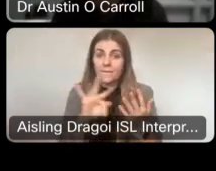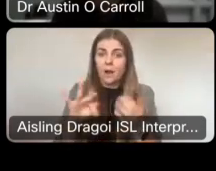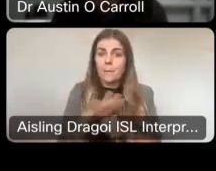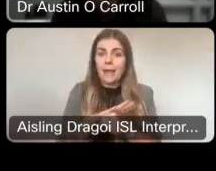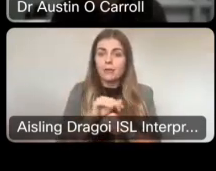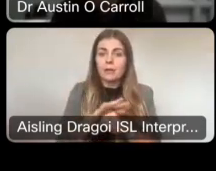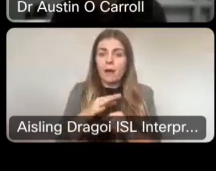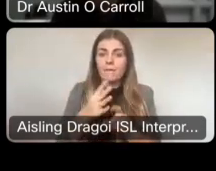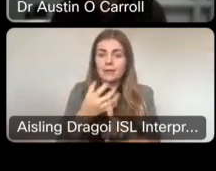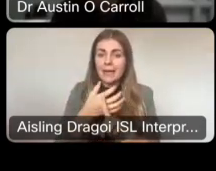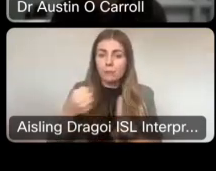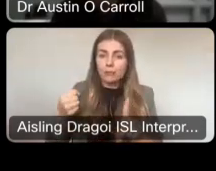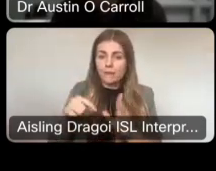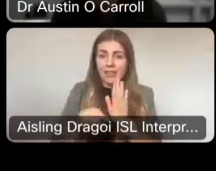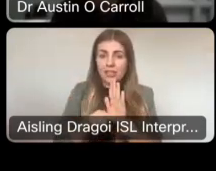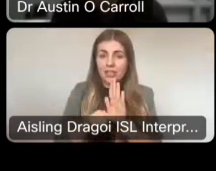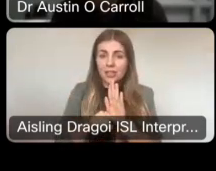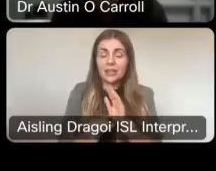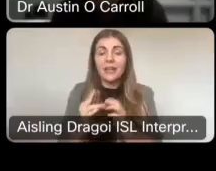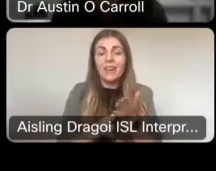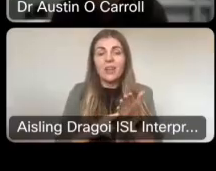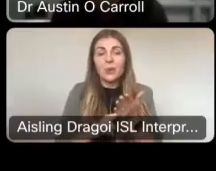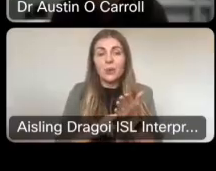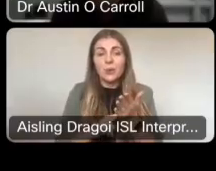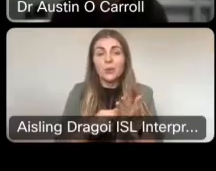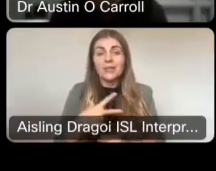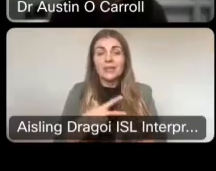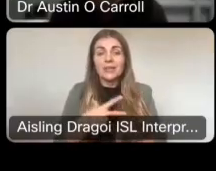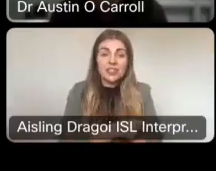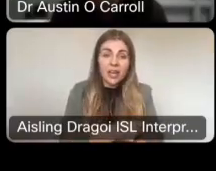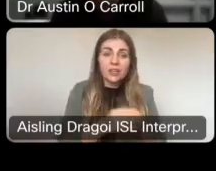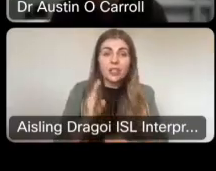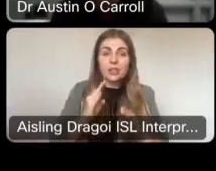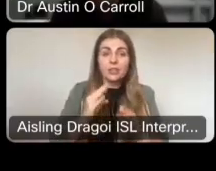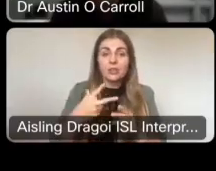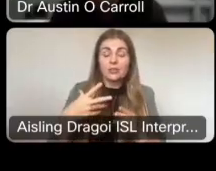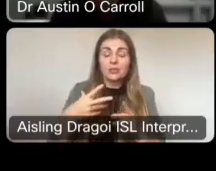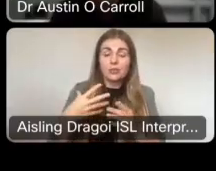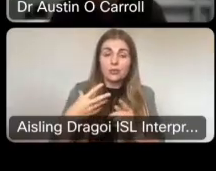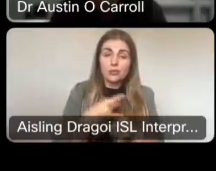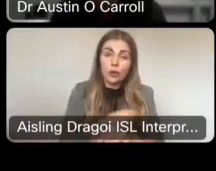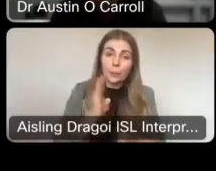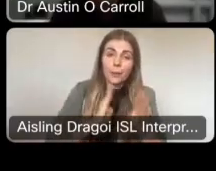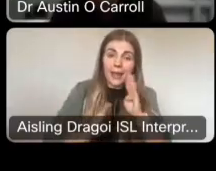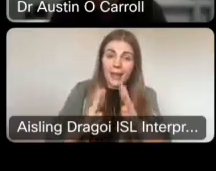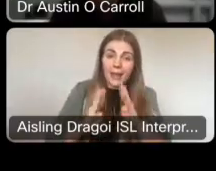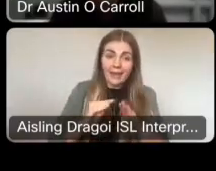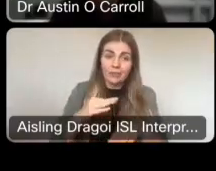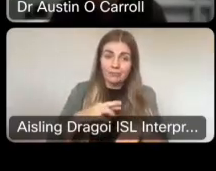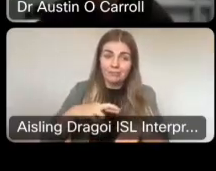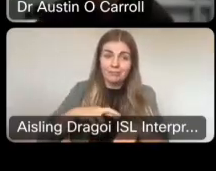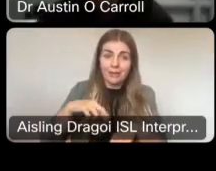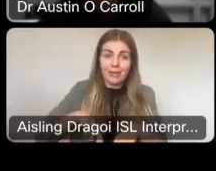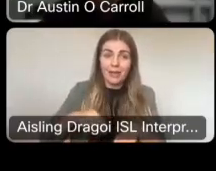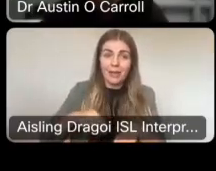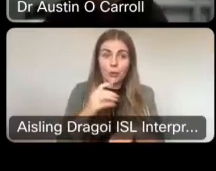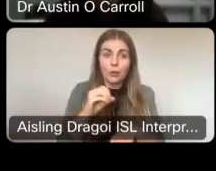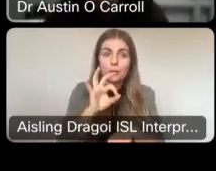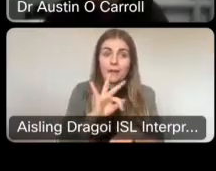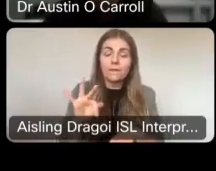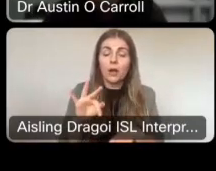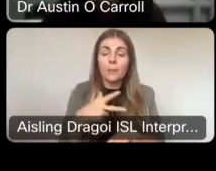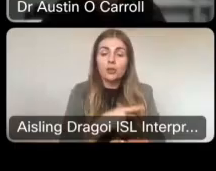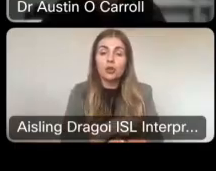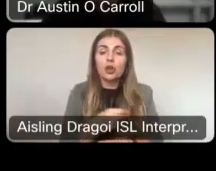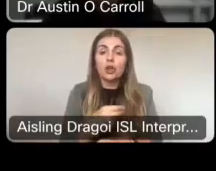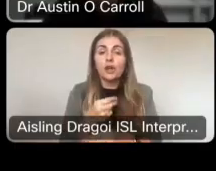using injecting drug behavior, they're almost 90% coming from drug addiction. I often say to my students, I go into medical students and I have a class of 150, and it says,